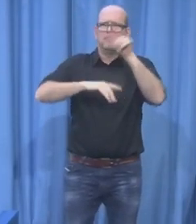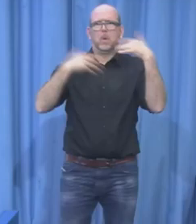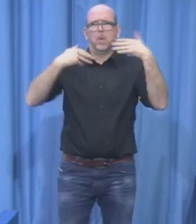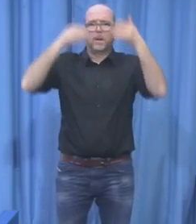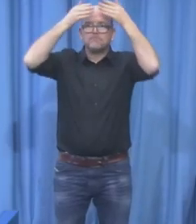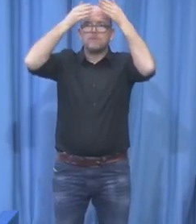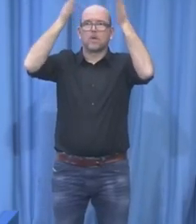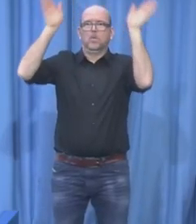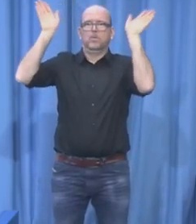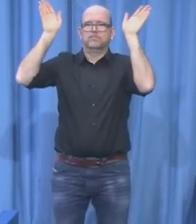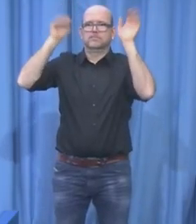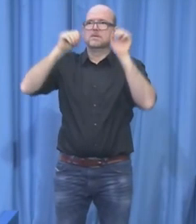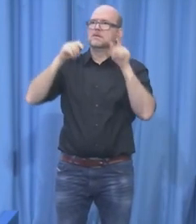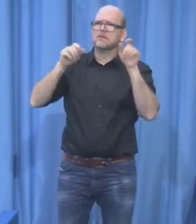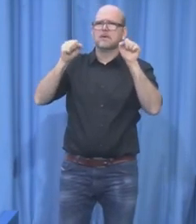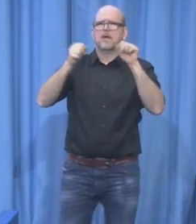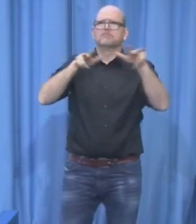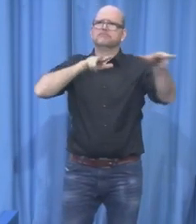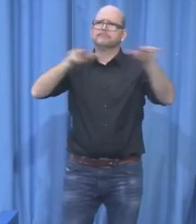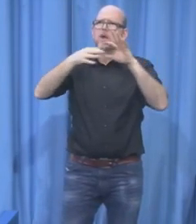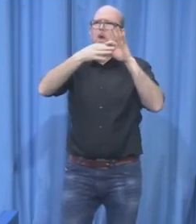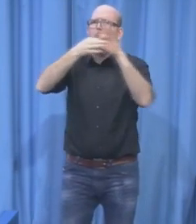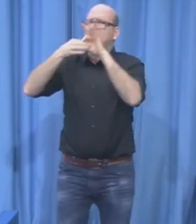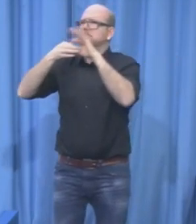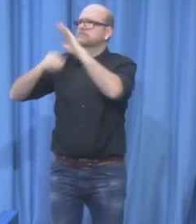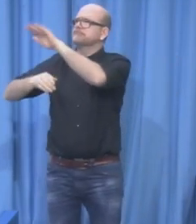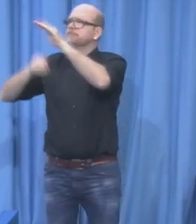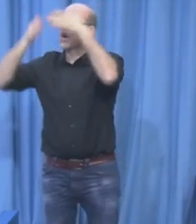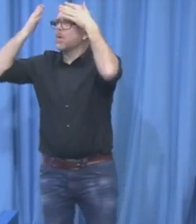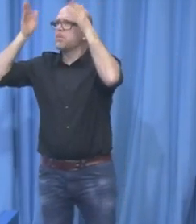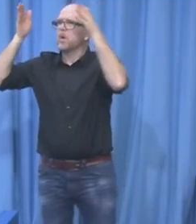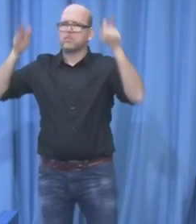hospital system is very, very, very small.